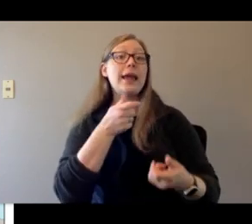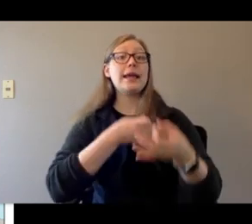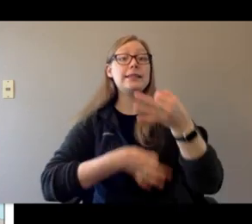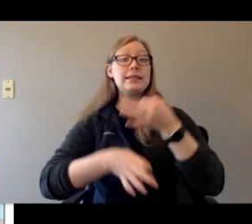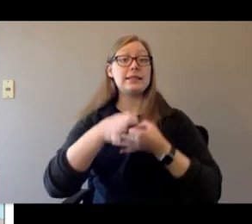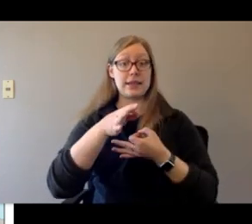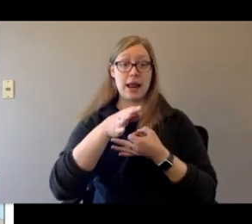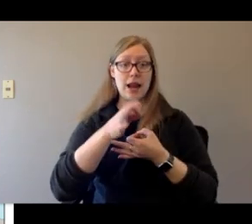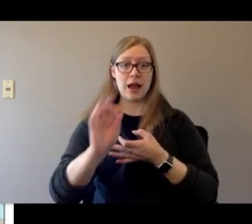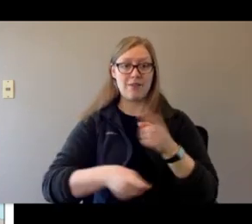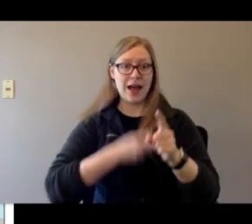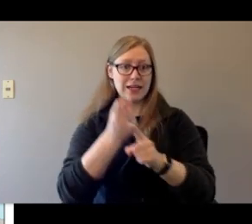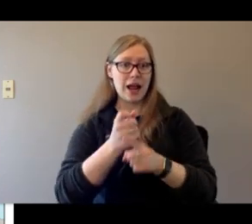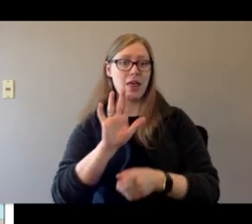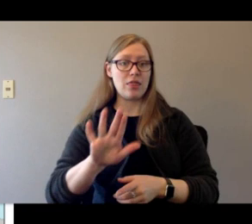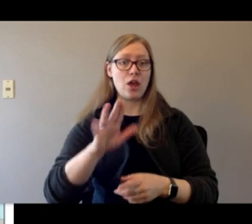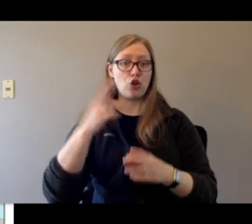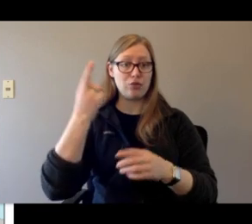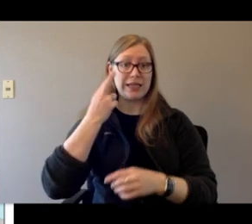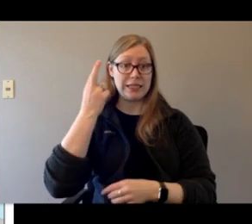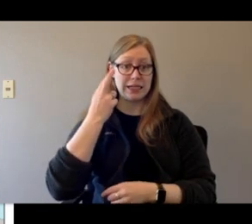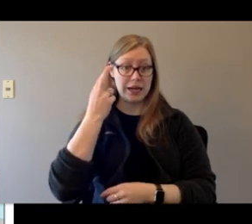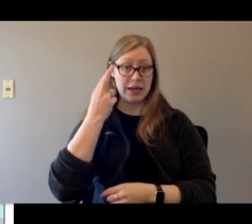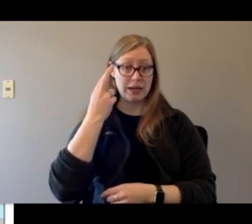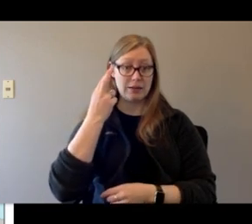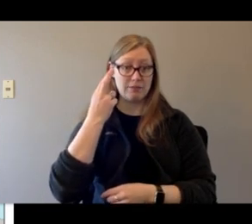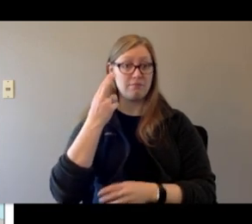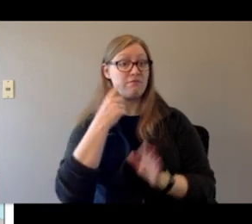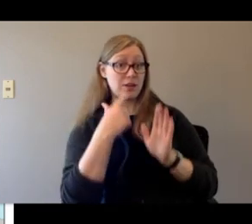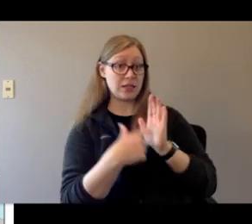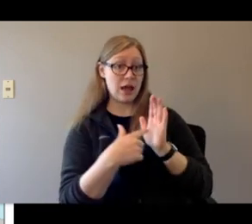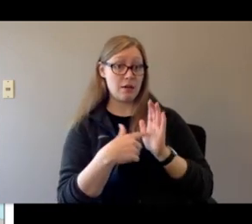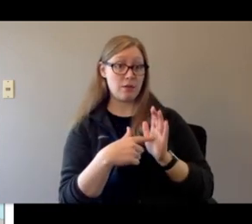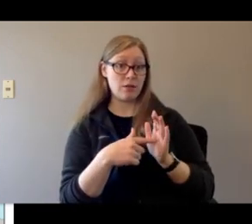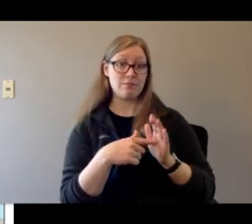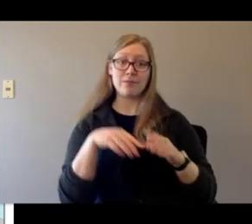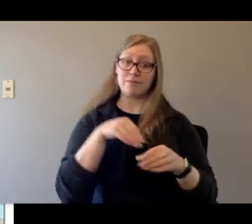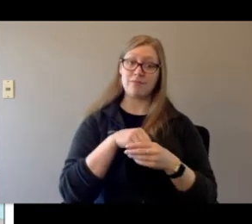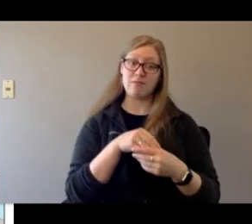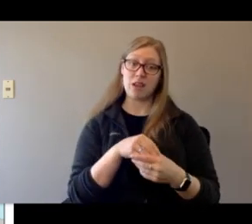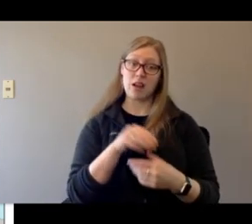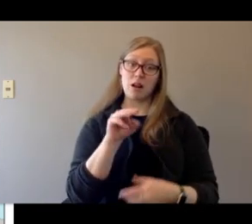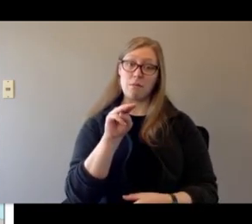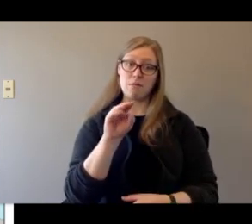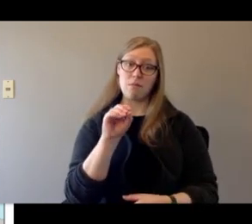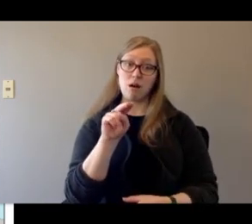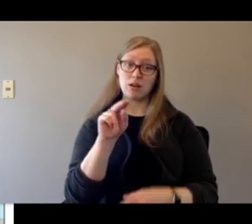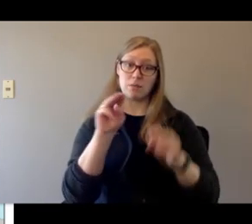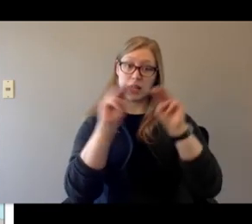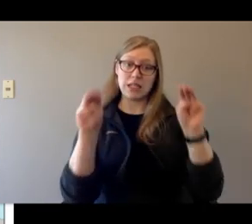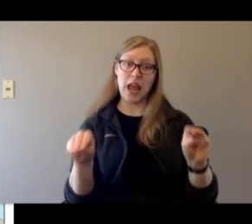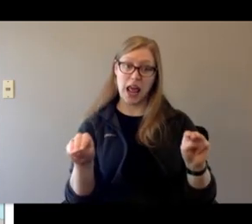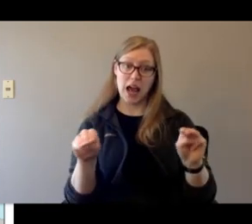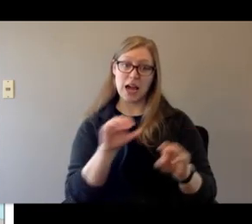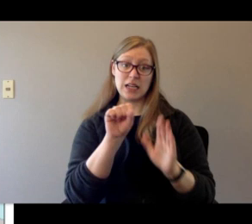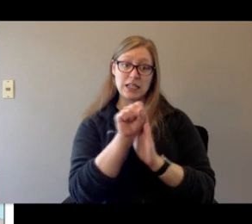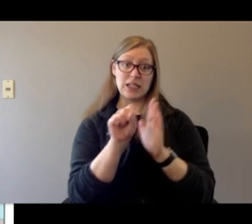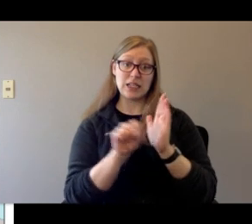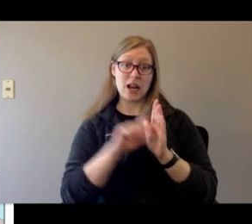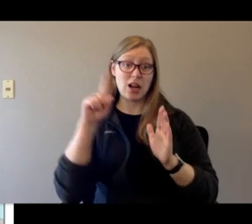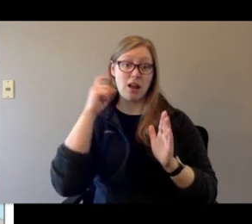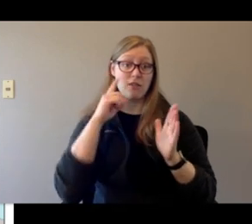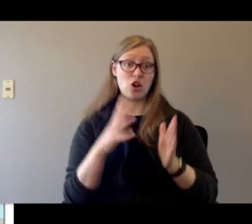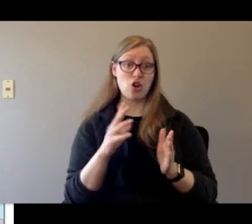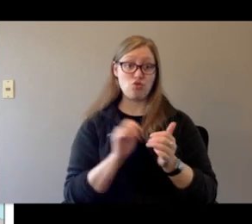an example. Right? Meanwhile, in the Montana state governor's race, here is a political candidate, someone